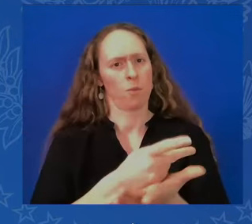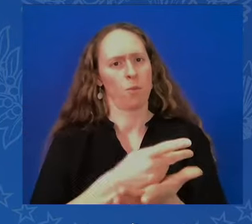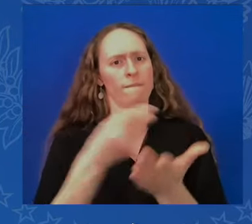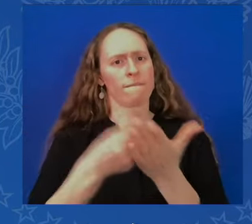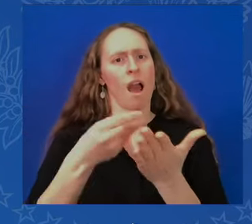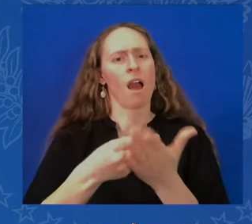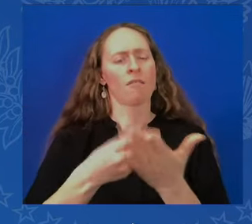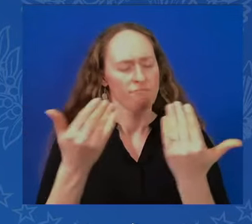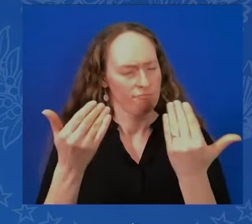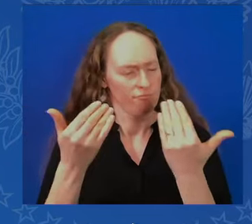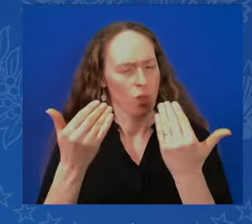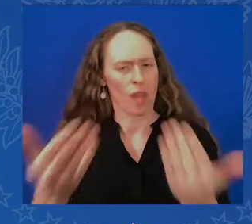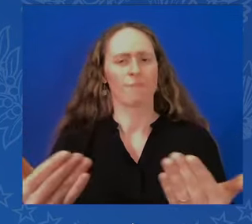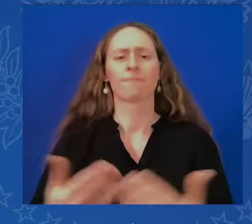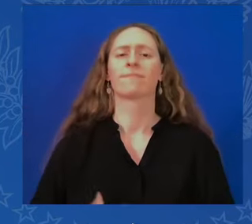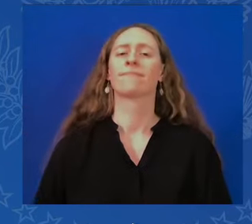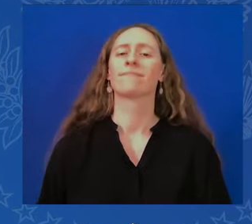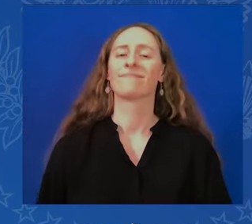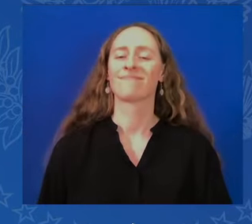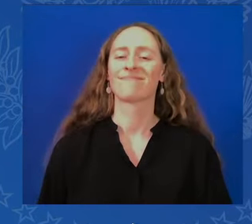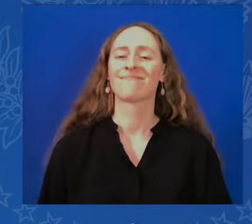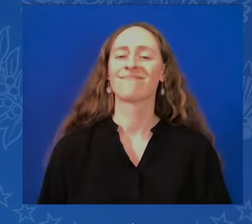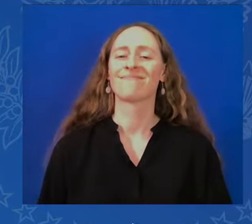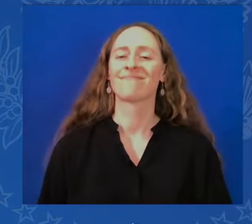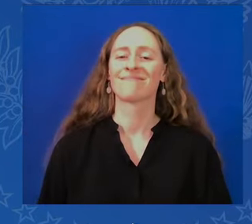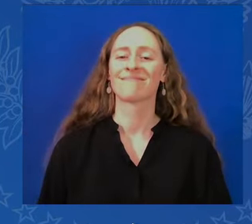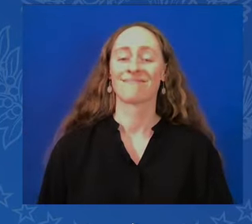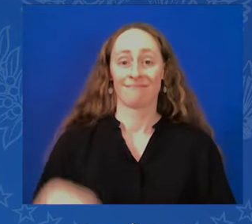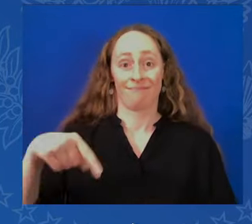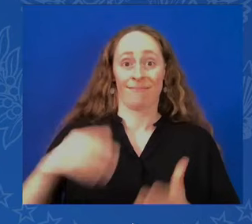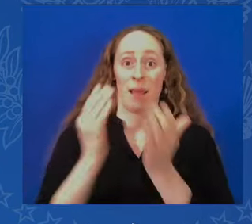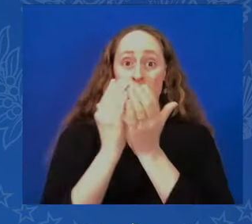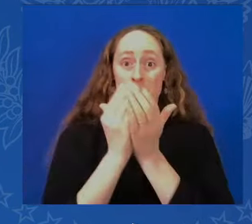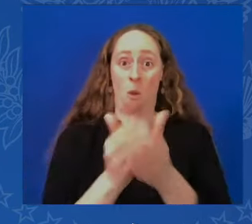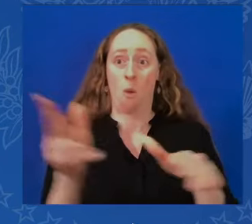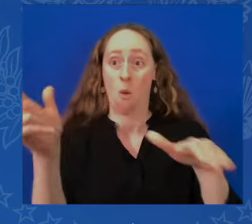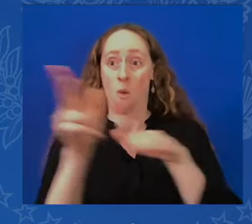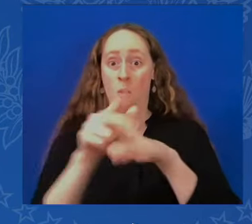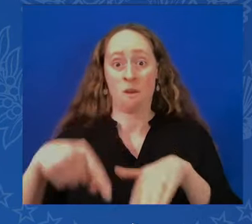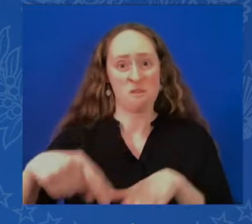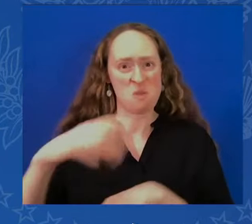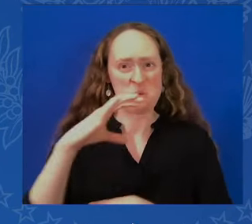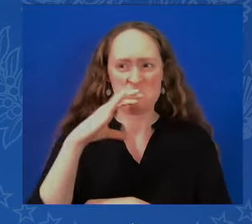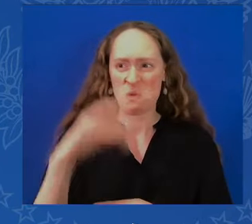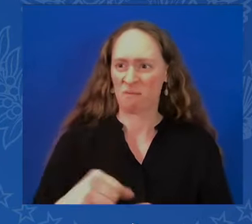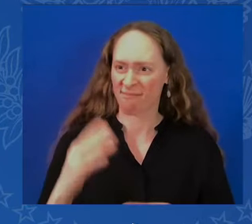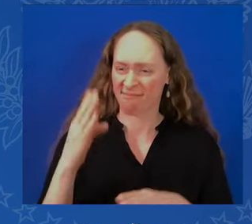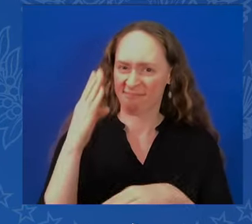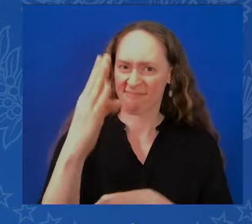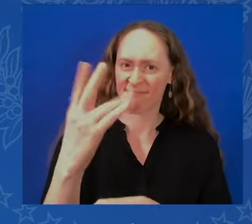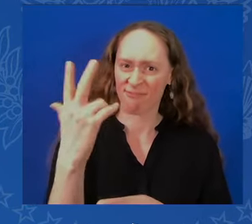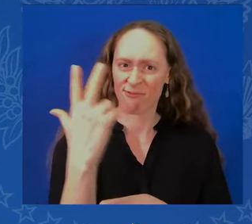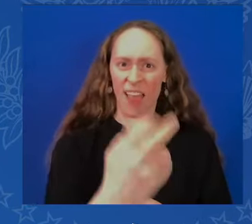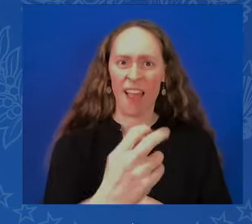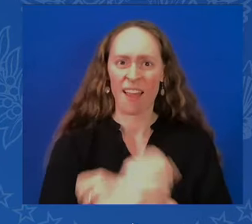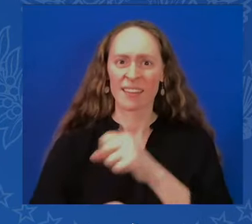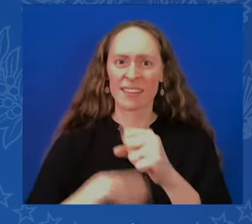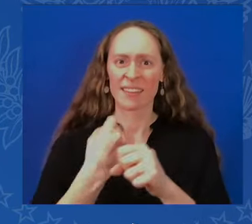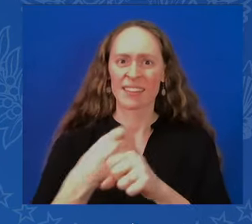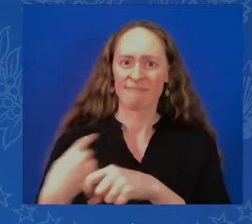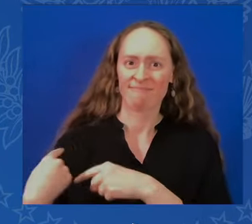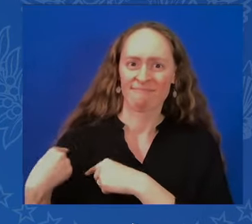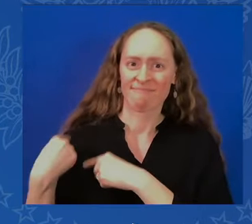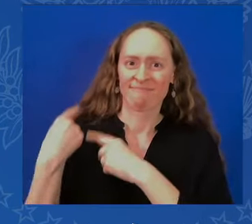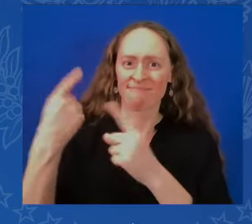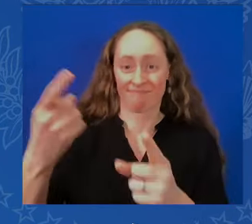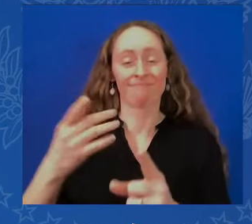As a matter of fact, as I said, my great-great-grandfather worked here as a waterman in this bay. This port is older than our republic, and